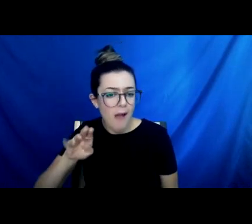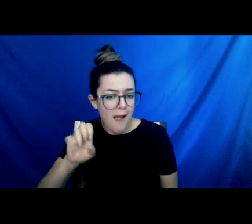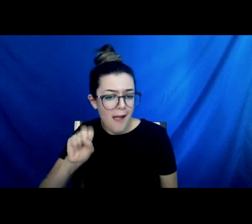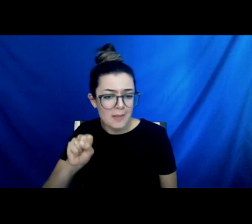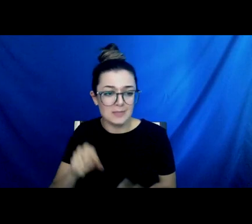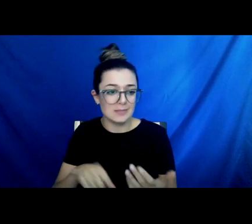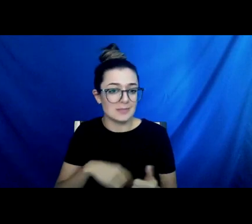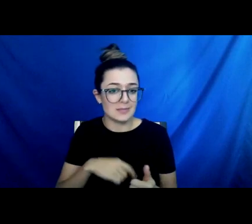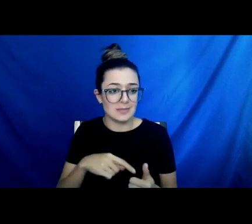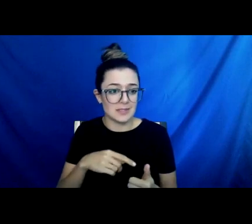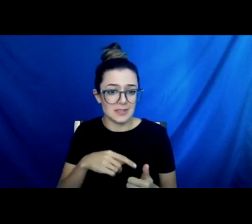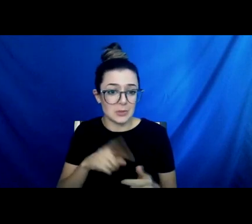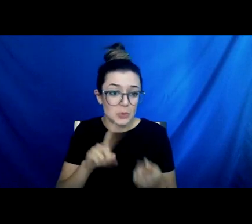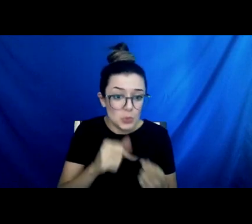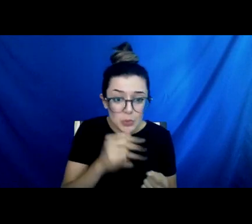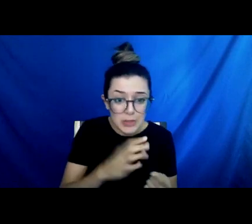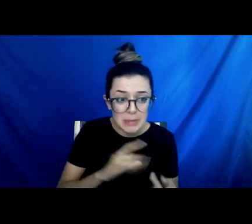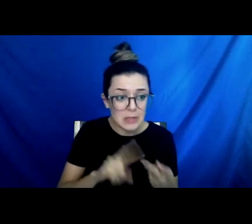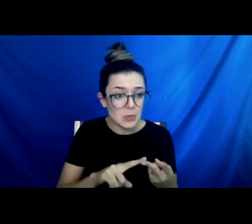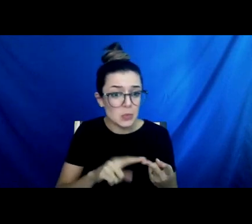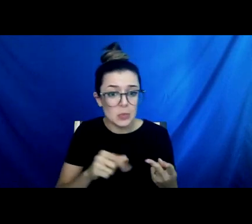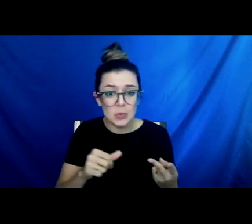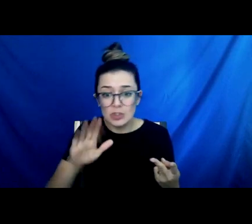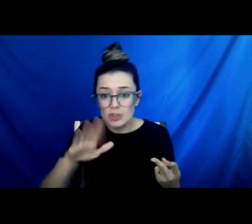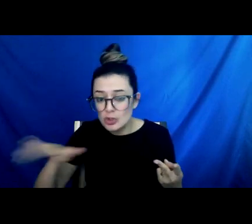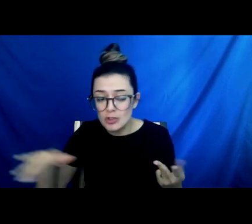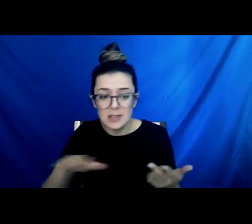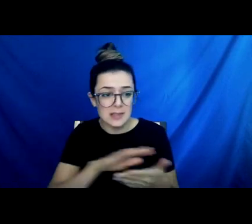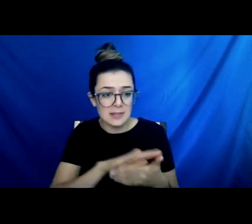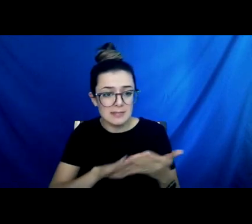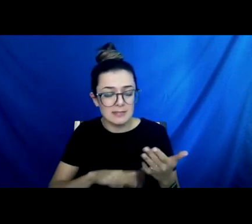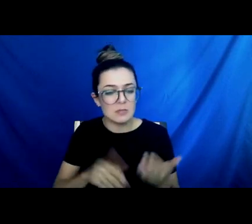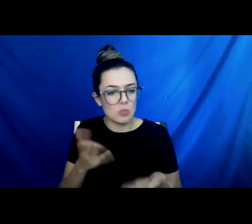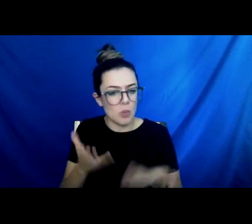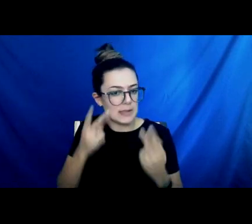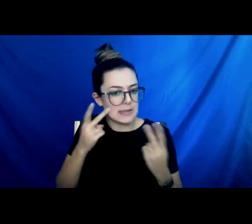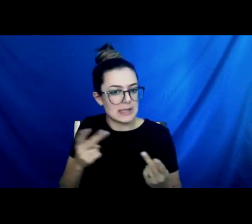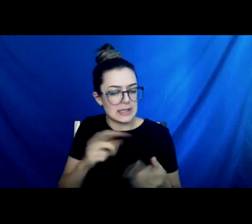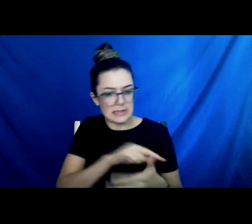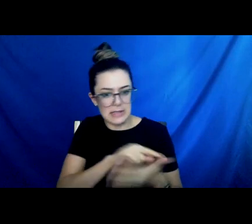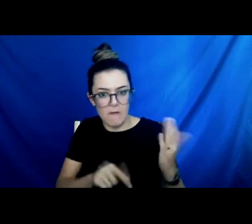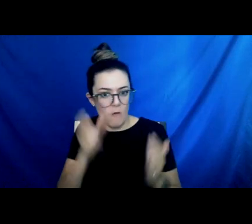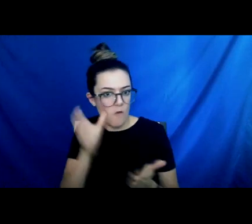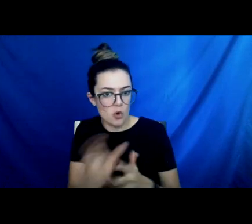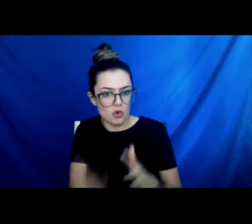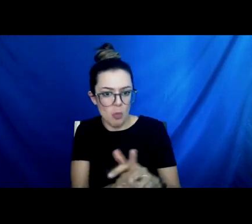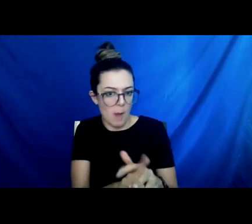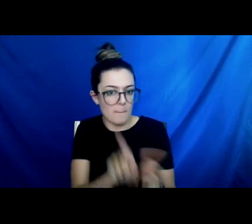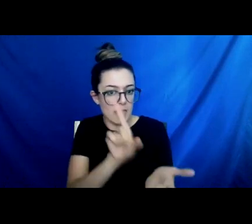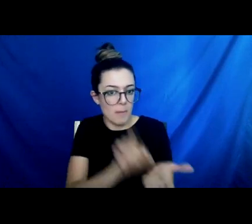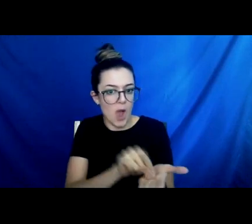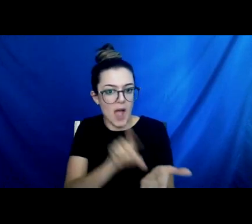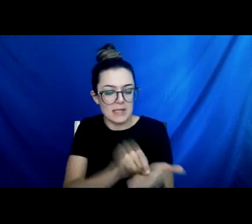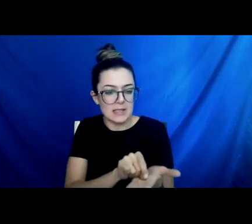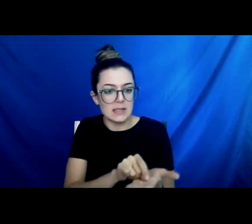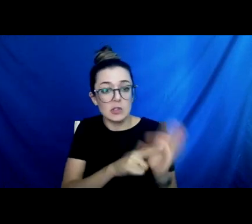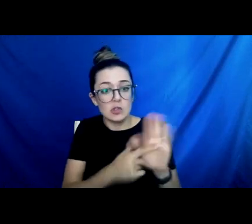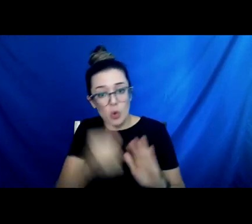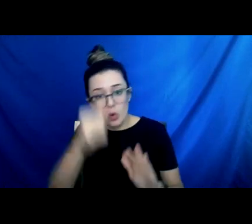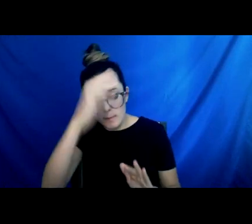just, you've seen the Caesar photos, they were called, this cache of photos that showed up in the press that showed men who'd